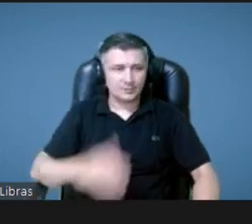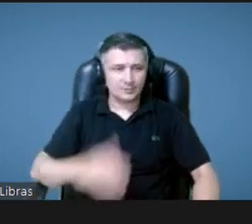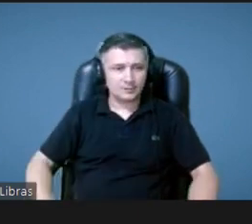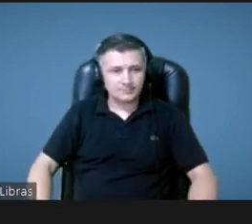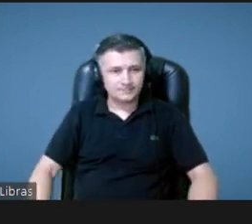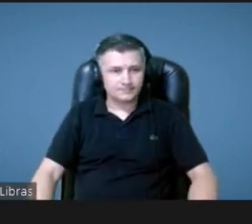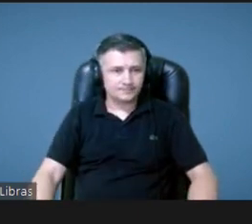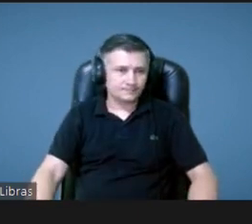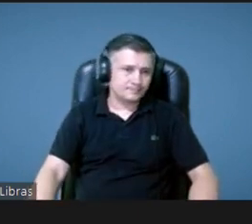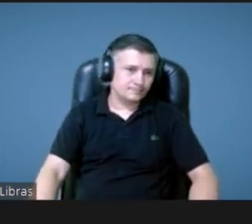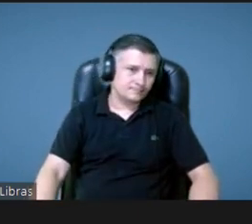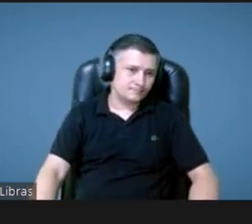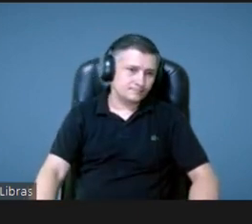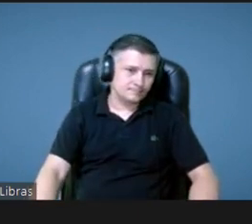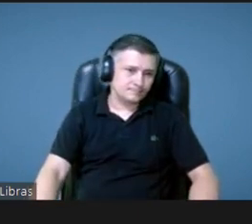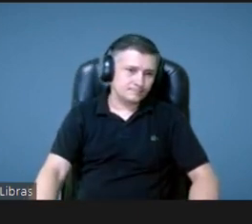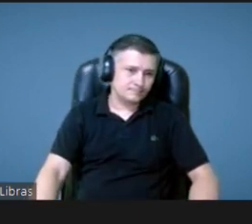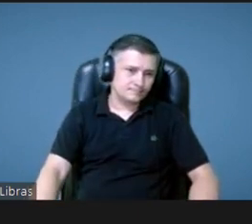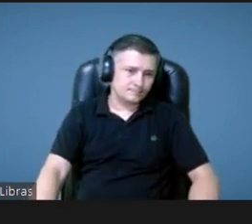Thank you very much, Tiago.